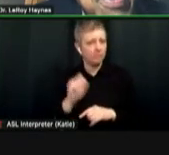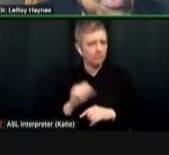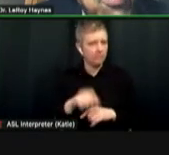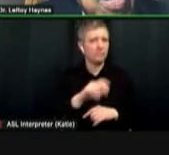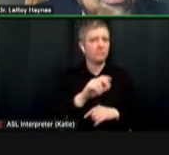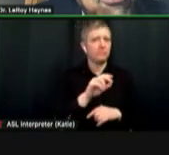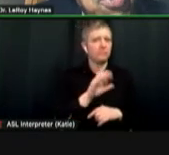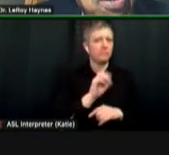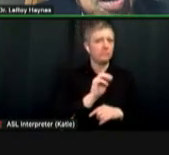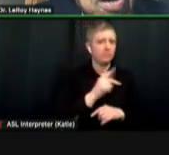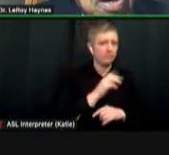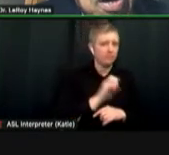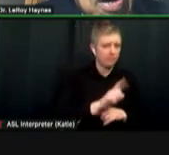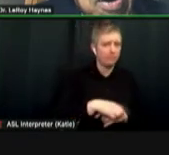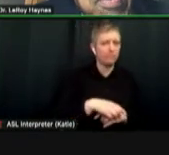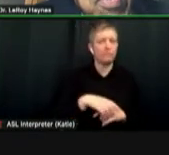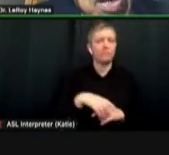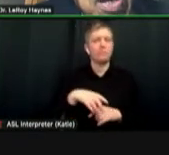Keaton Oldies,